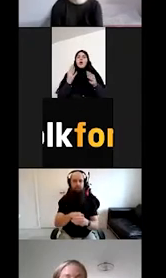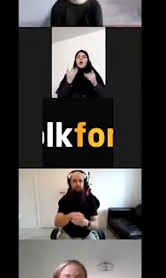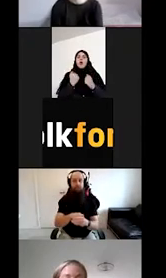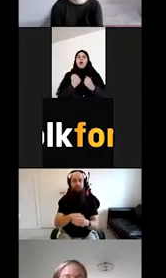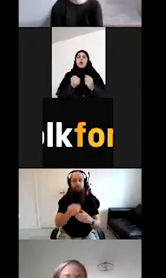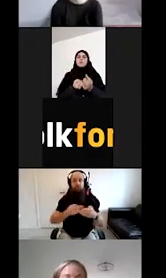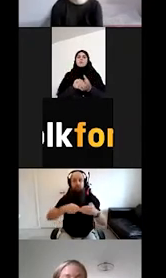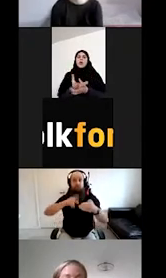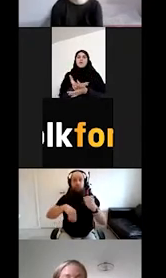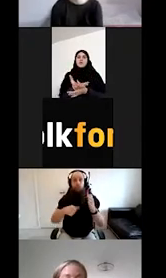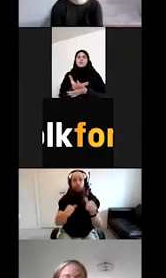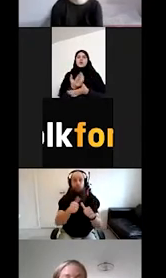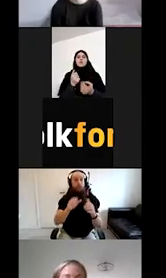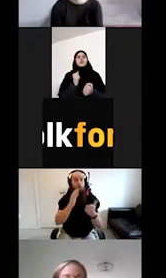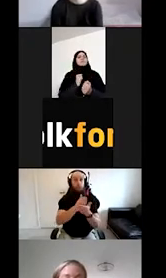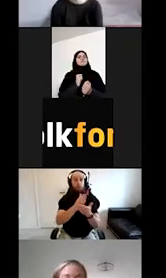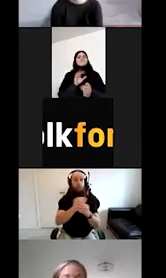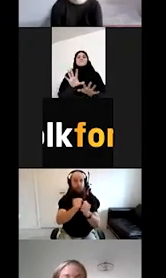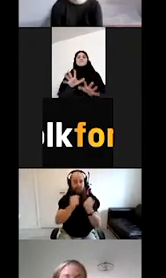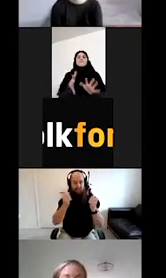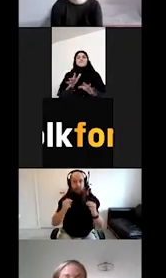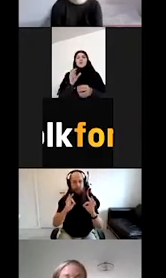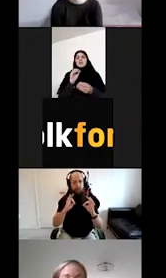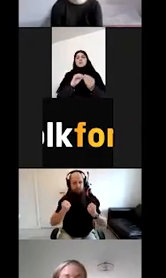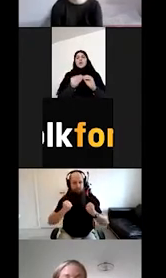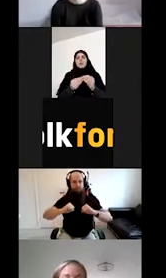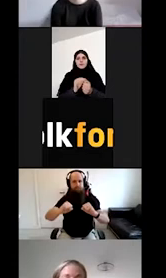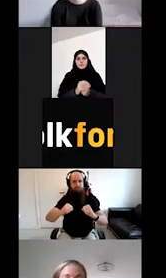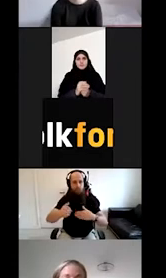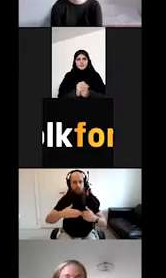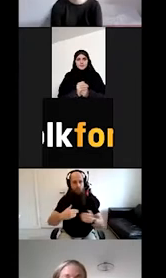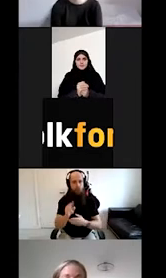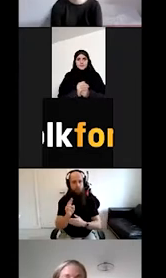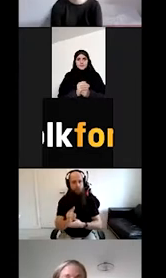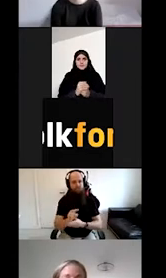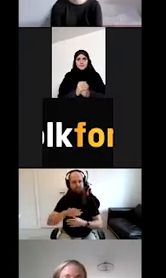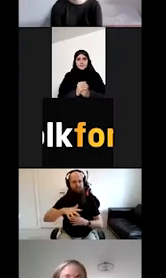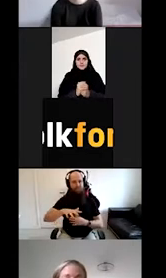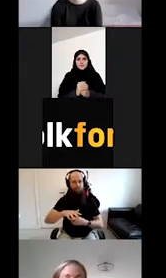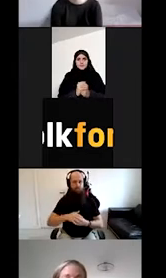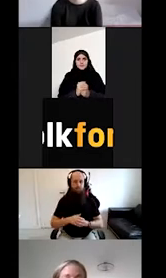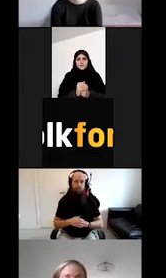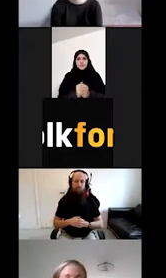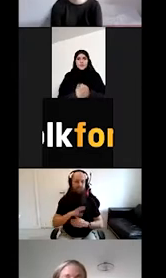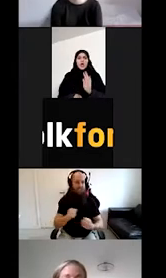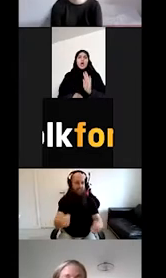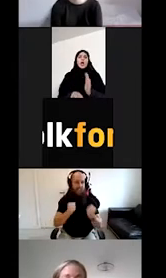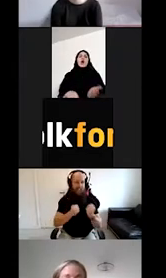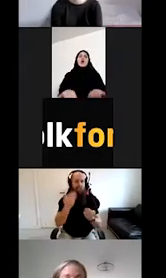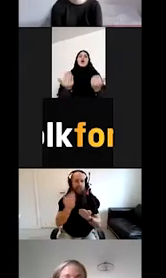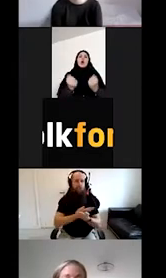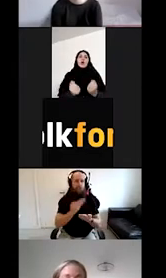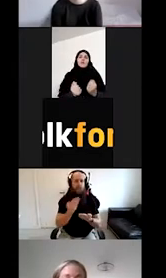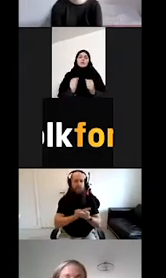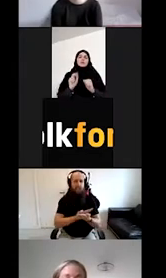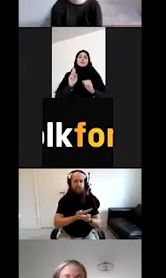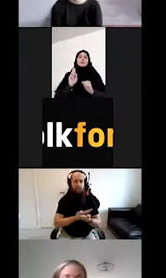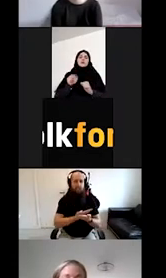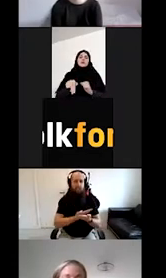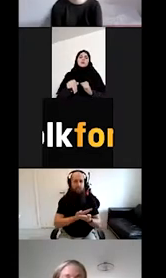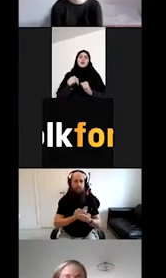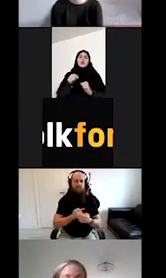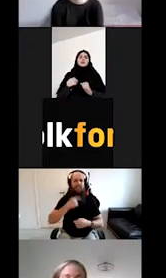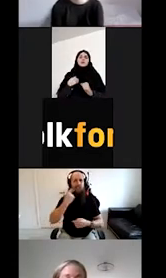had very strong nationalistic rhetorics linked to the very often linked to the war